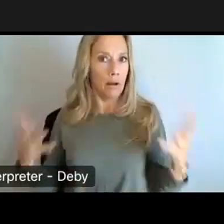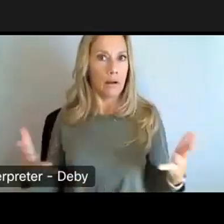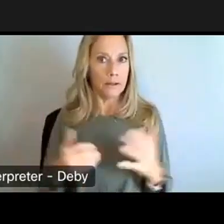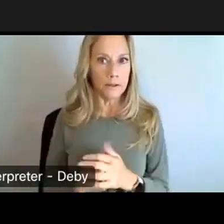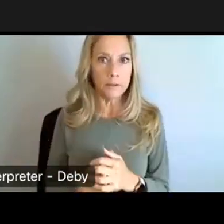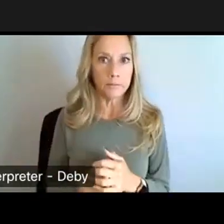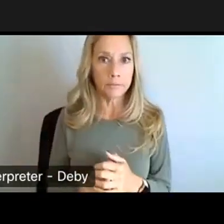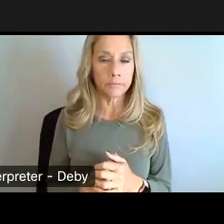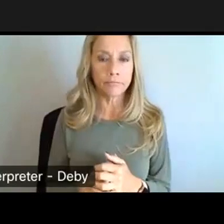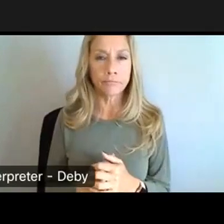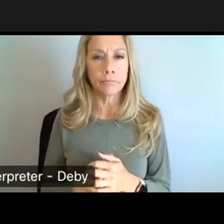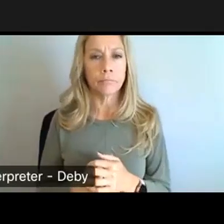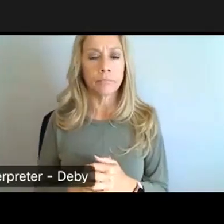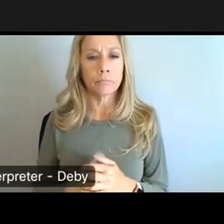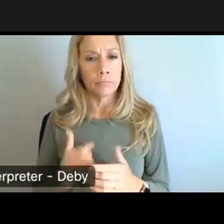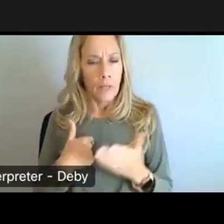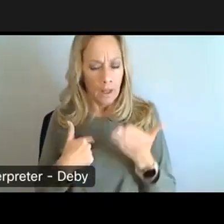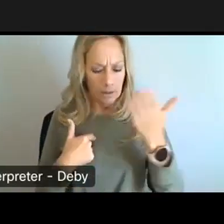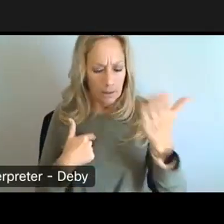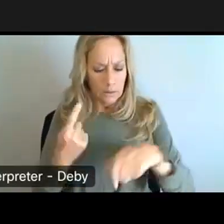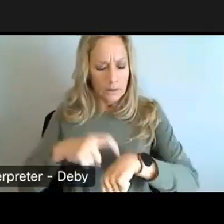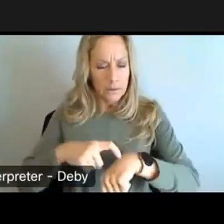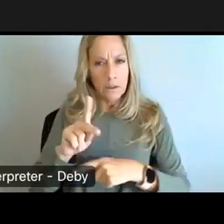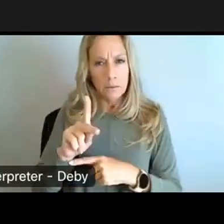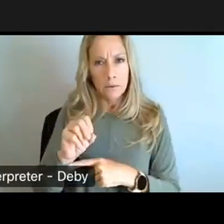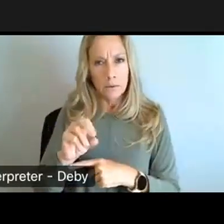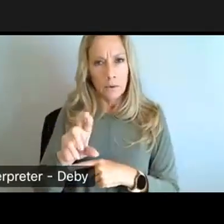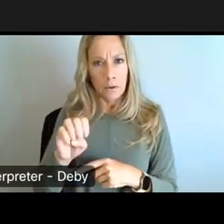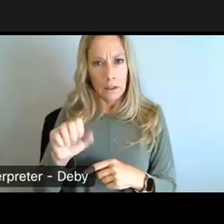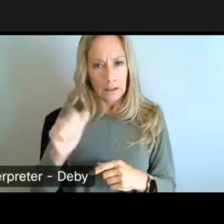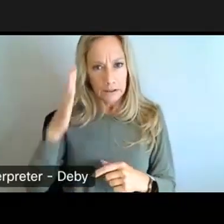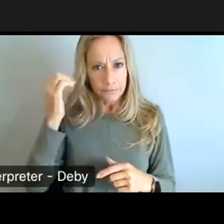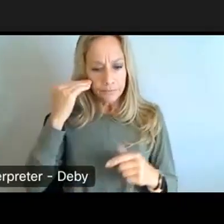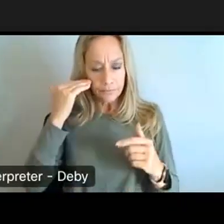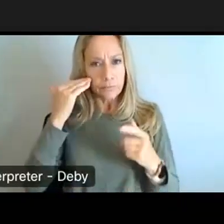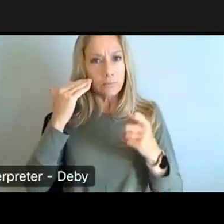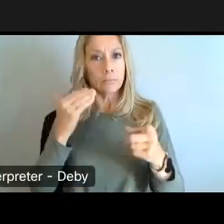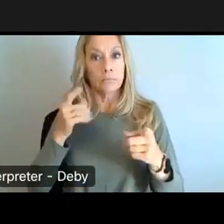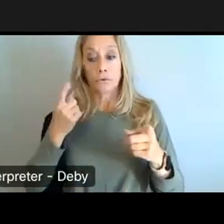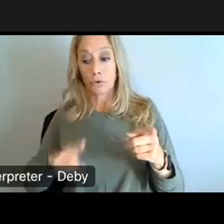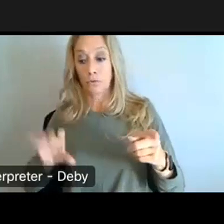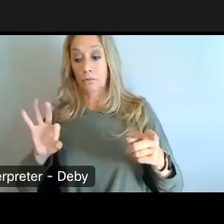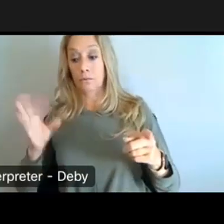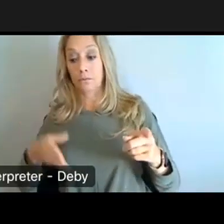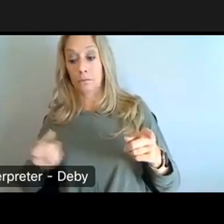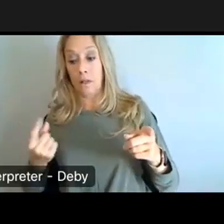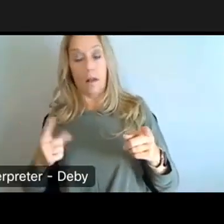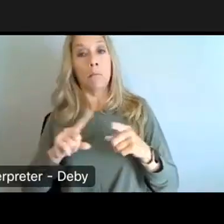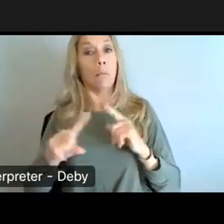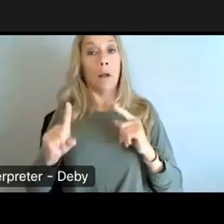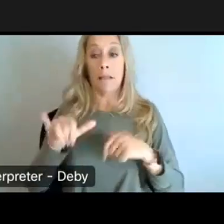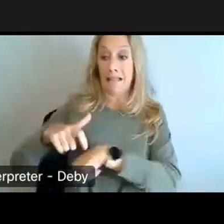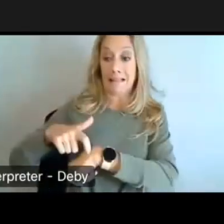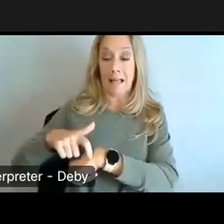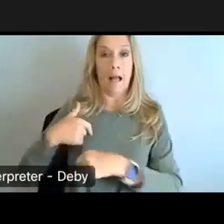I was serving in Korea on a reconnaissance unit when 9/11 happened, but I happened to be on vacation, and